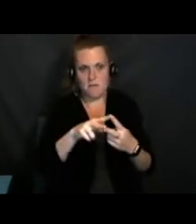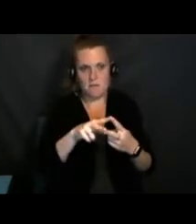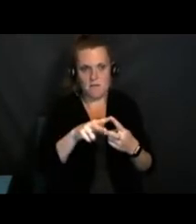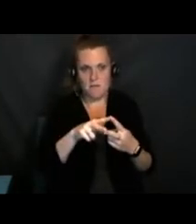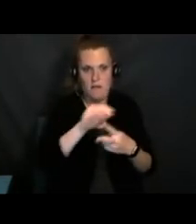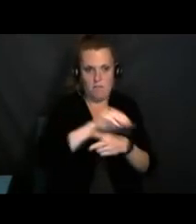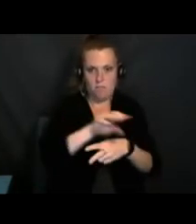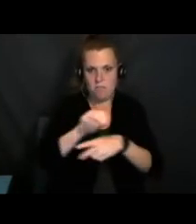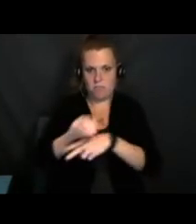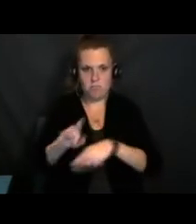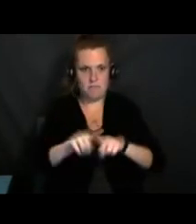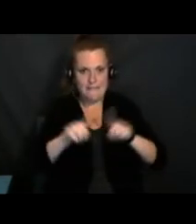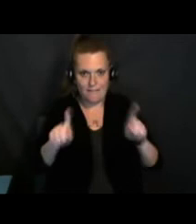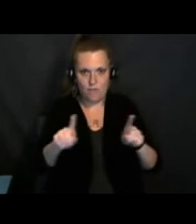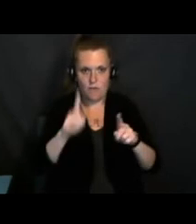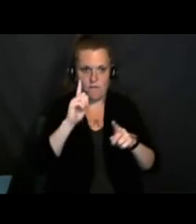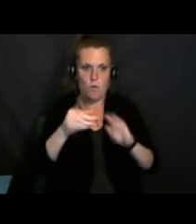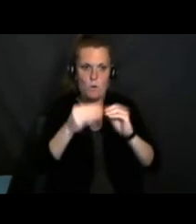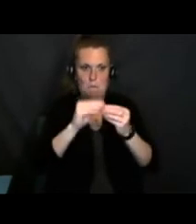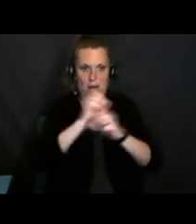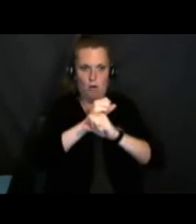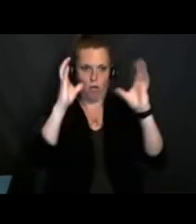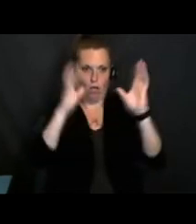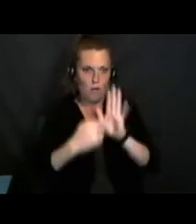related to numerical representations.